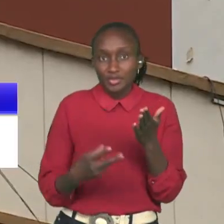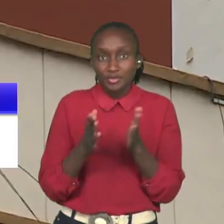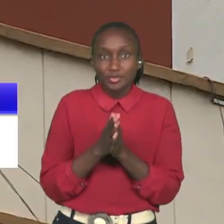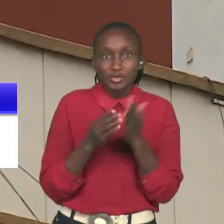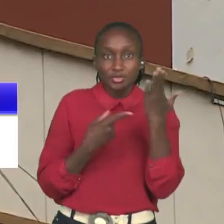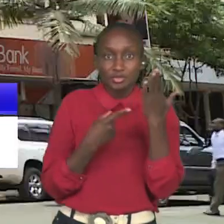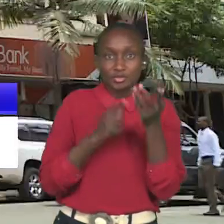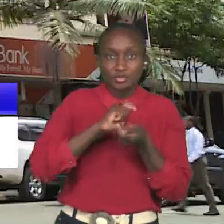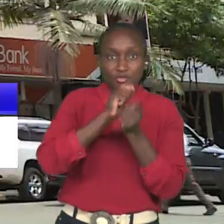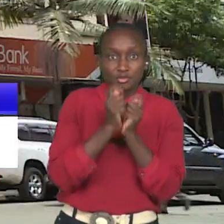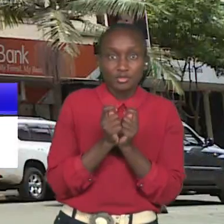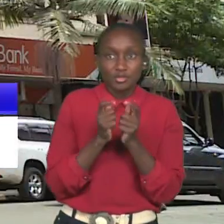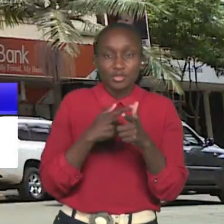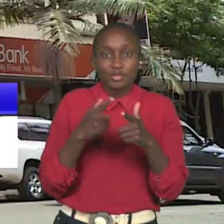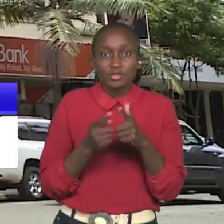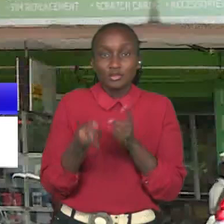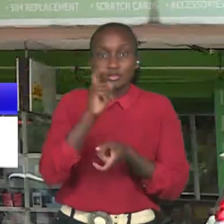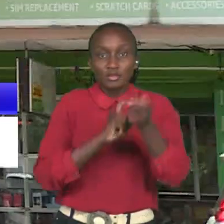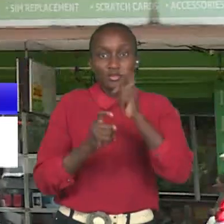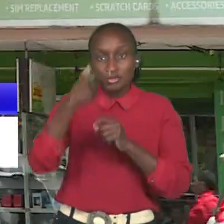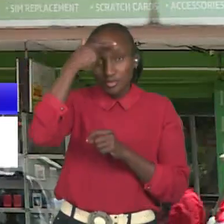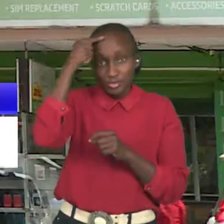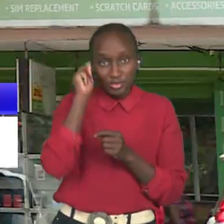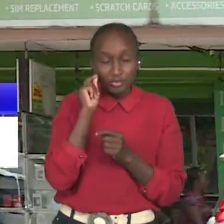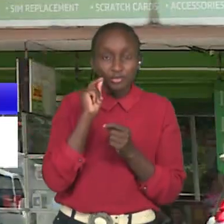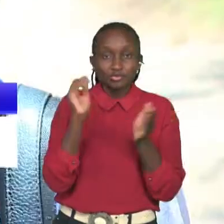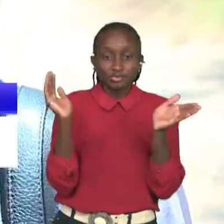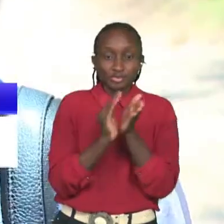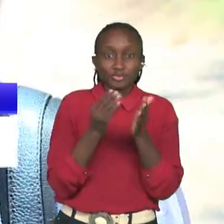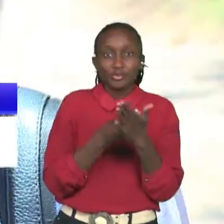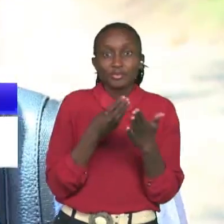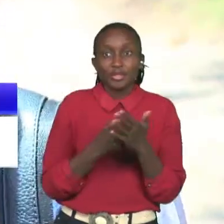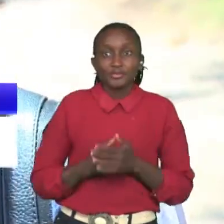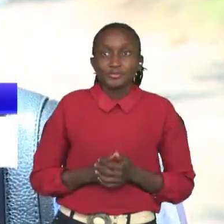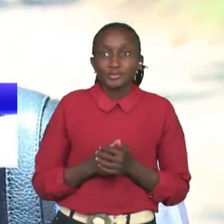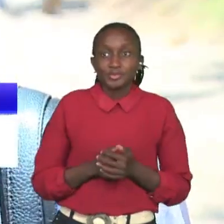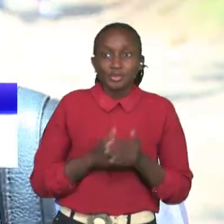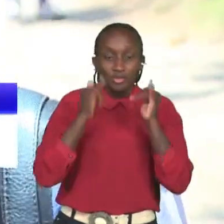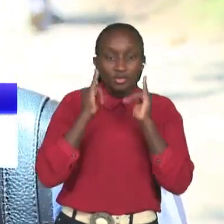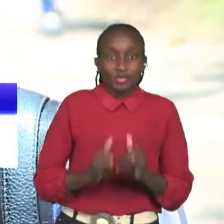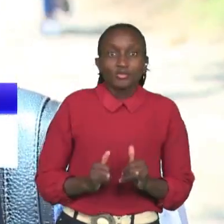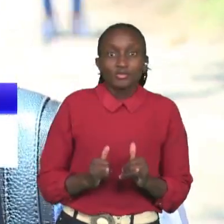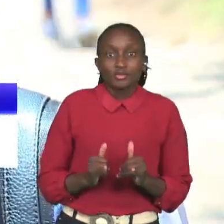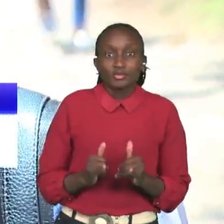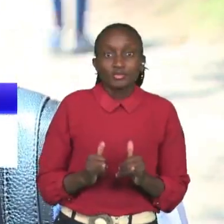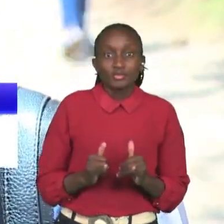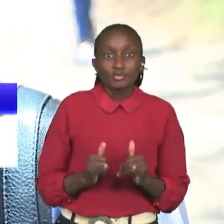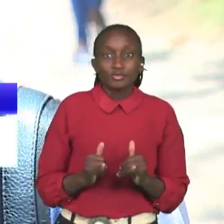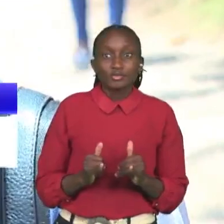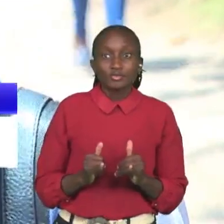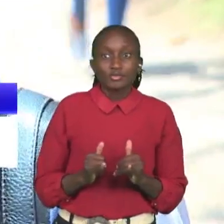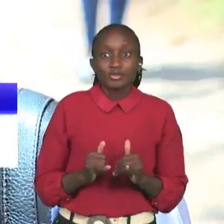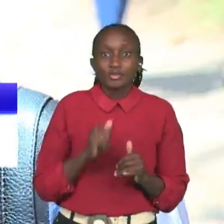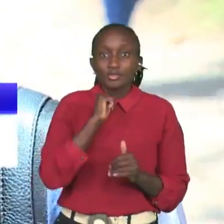transactions, instead spiking due to the consequent acute cash shortage. We are still new to it. Na, si